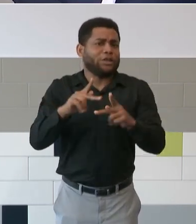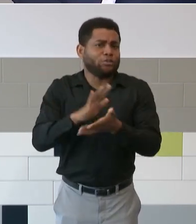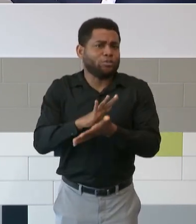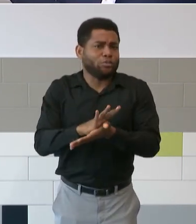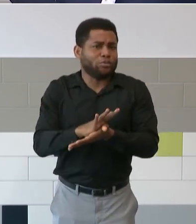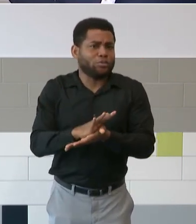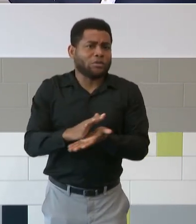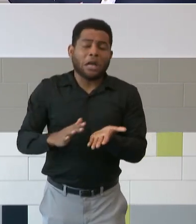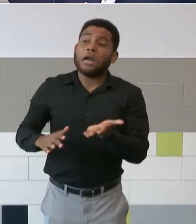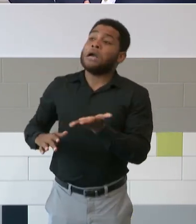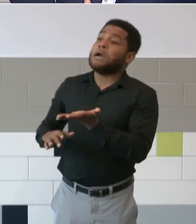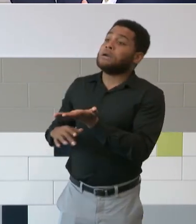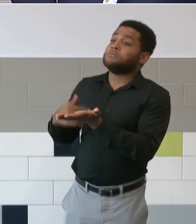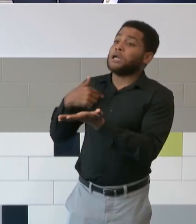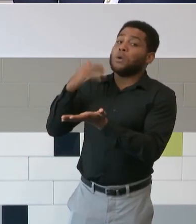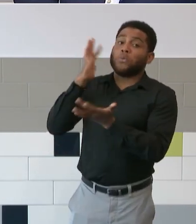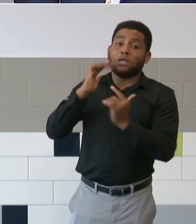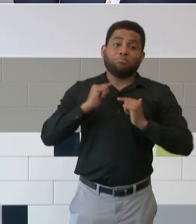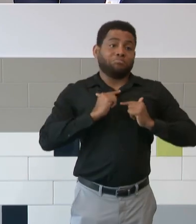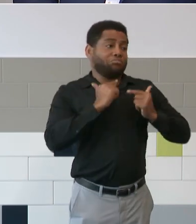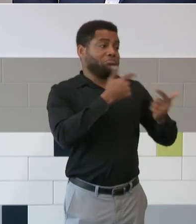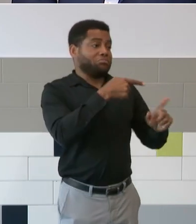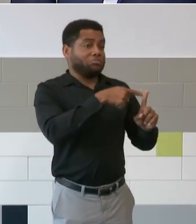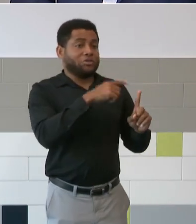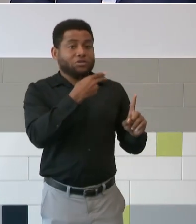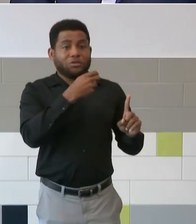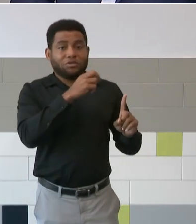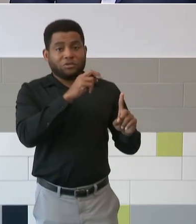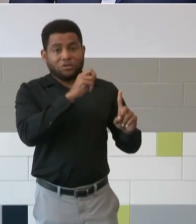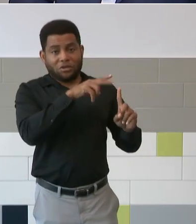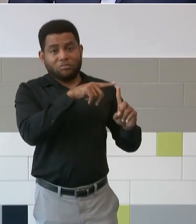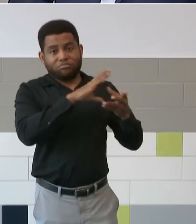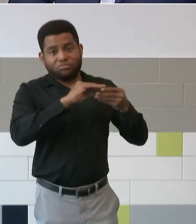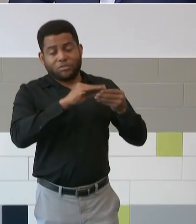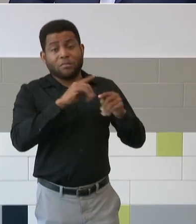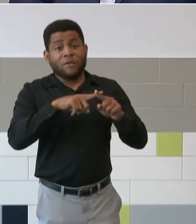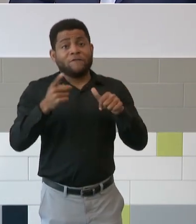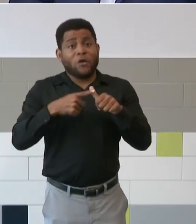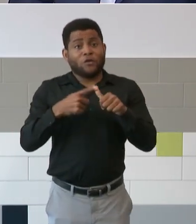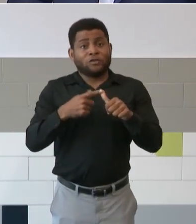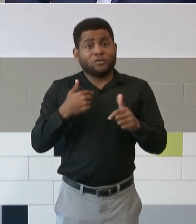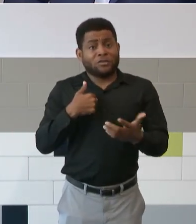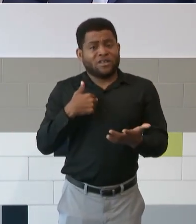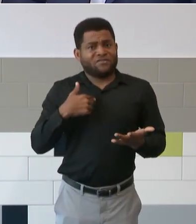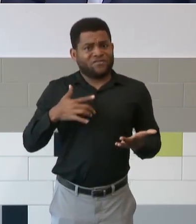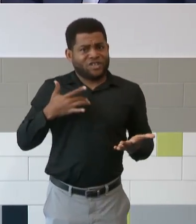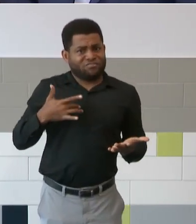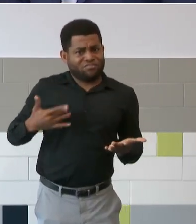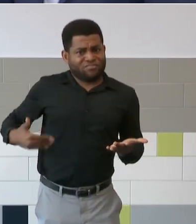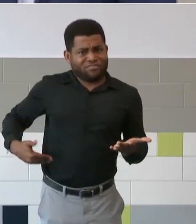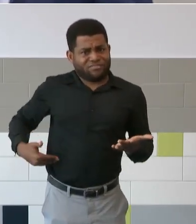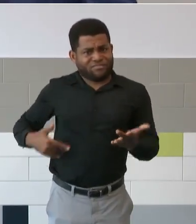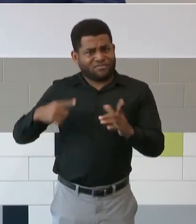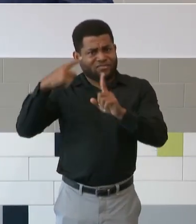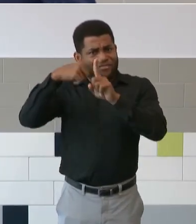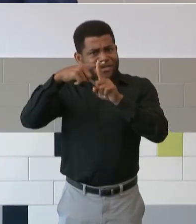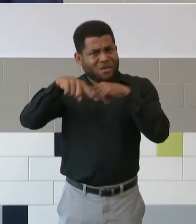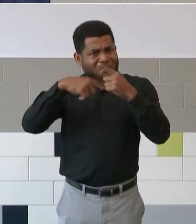we feel very good about the teachers that we've been able to attract and retain in DC Public Schools.